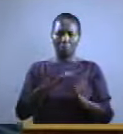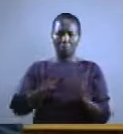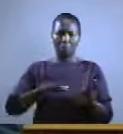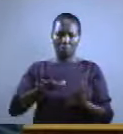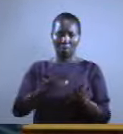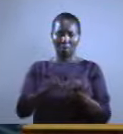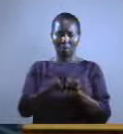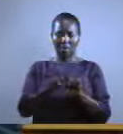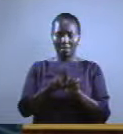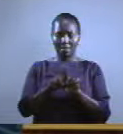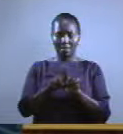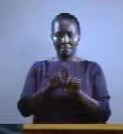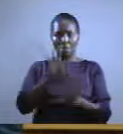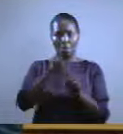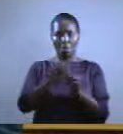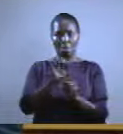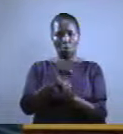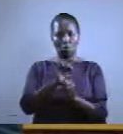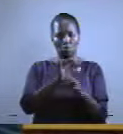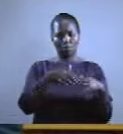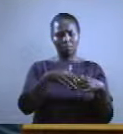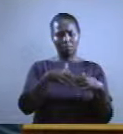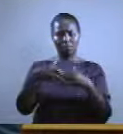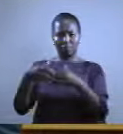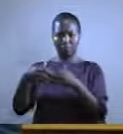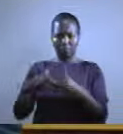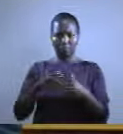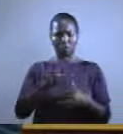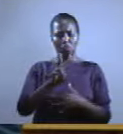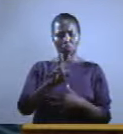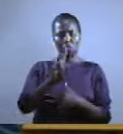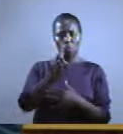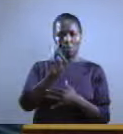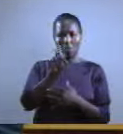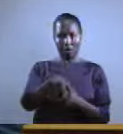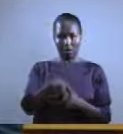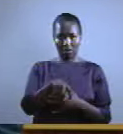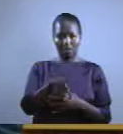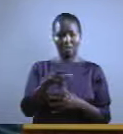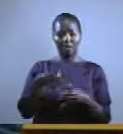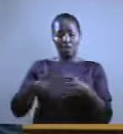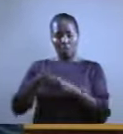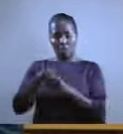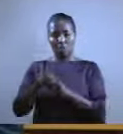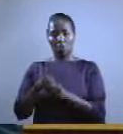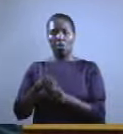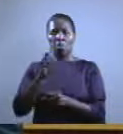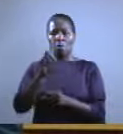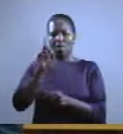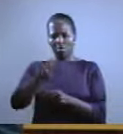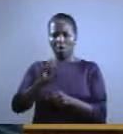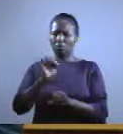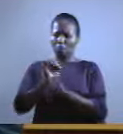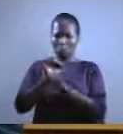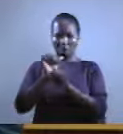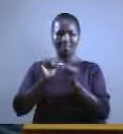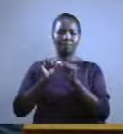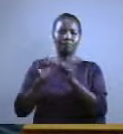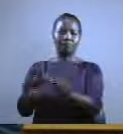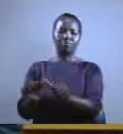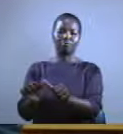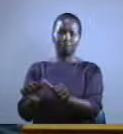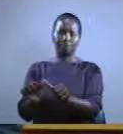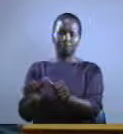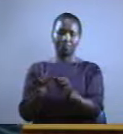close to 21,000 job opportunities, which will include 1,000 permanent ones. On a much more